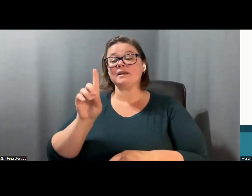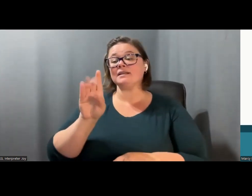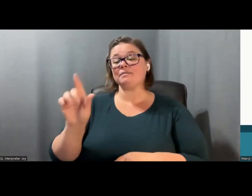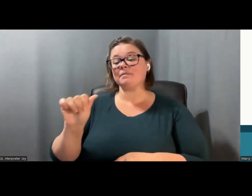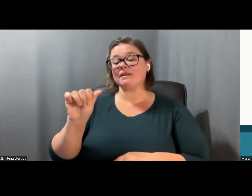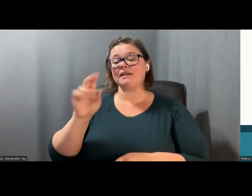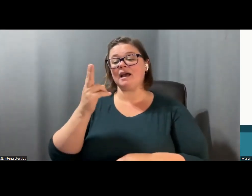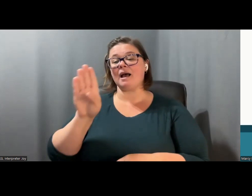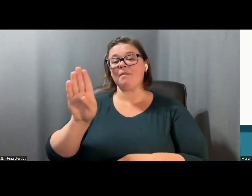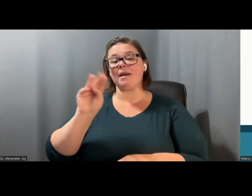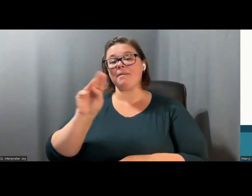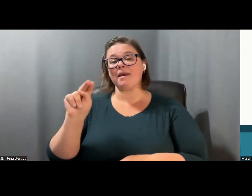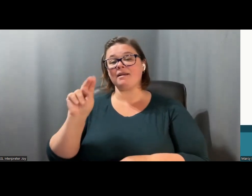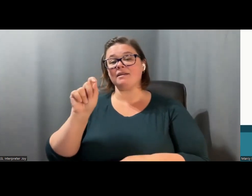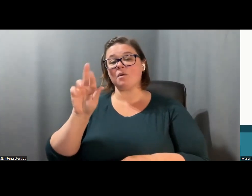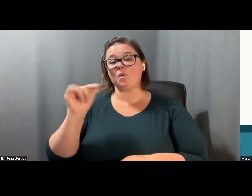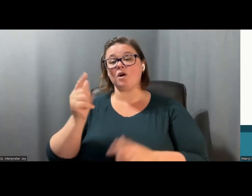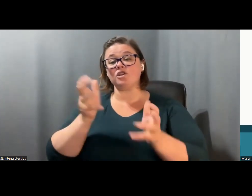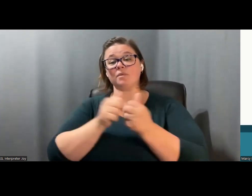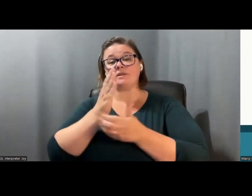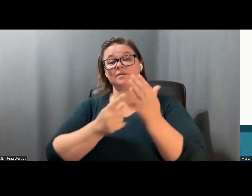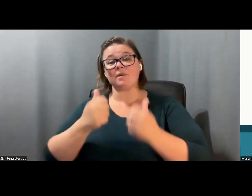disabilityhubmn.org, to chat with someone live, or give us a call at